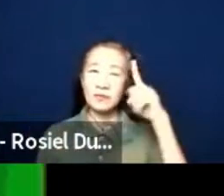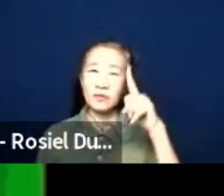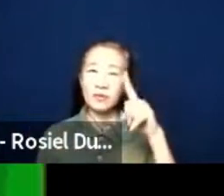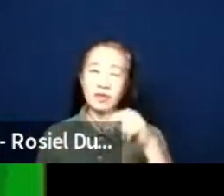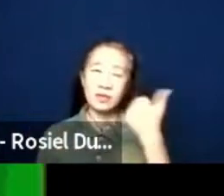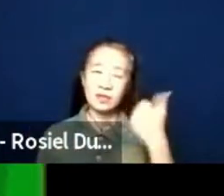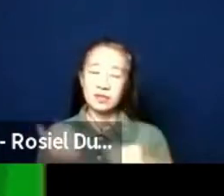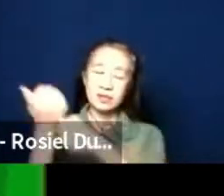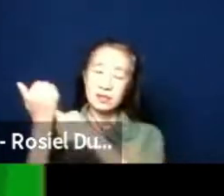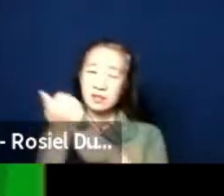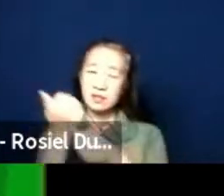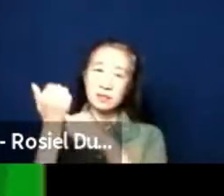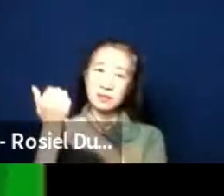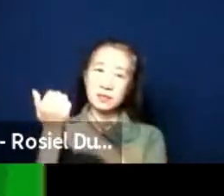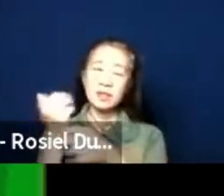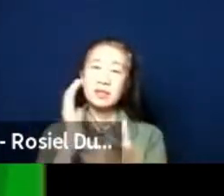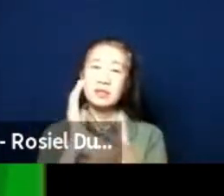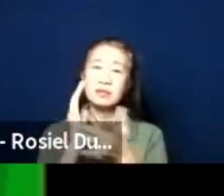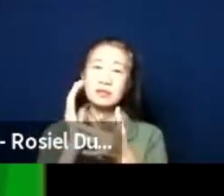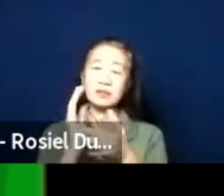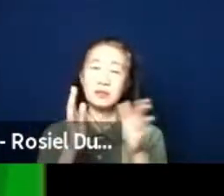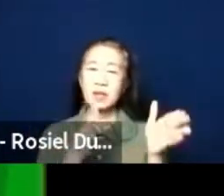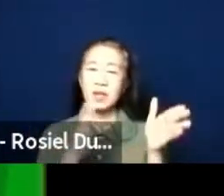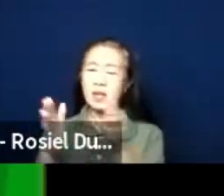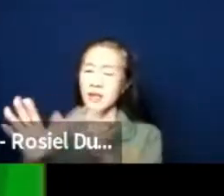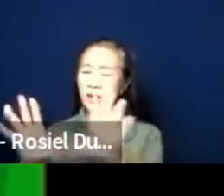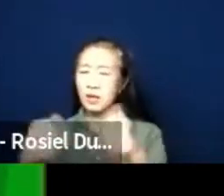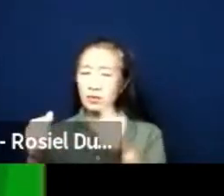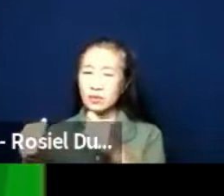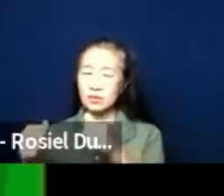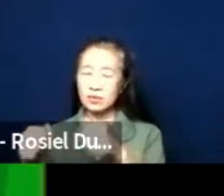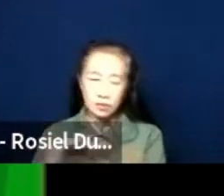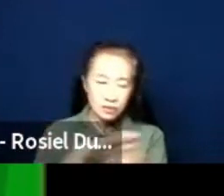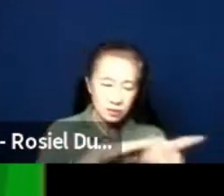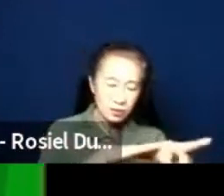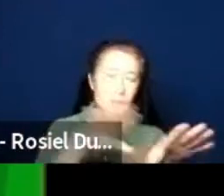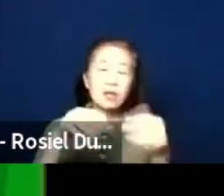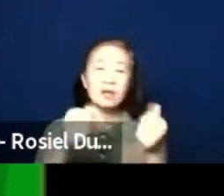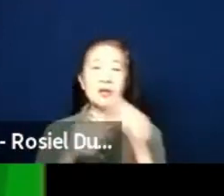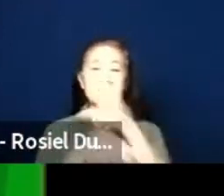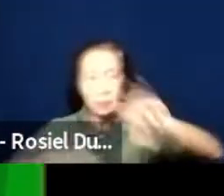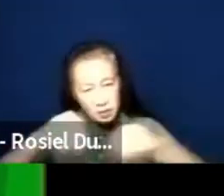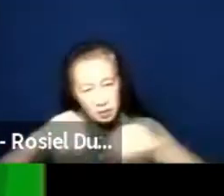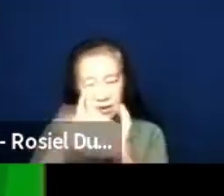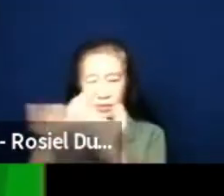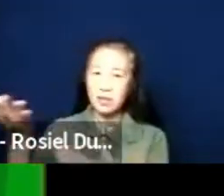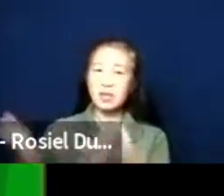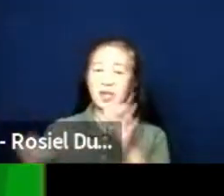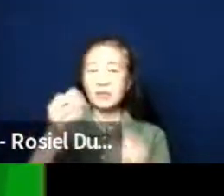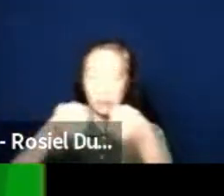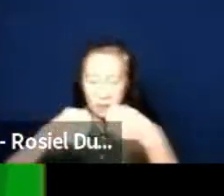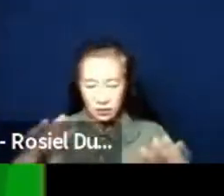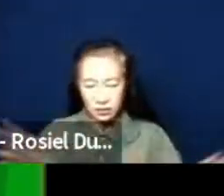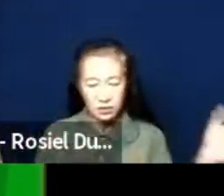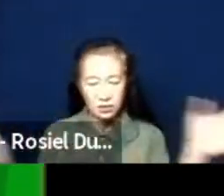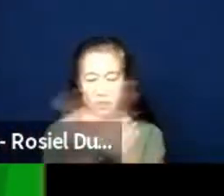other assistive technologies, plan how you will evacuate with the devices or how you will replace equipment if it is lost or